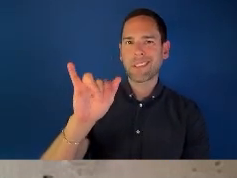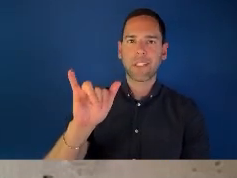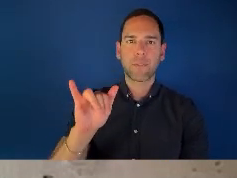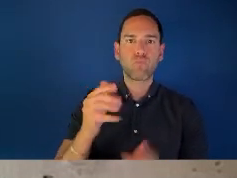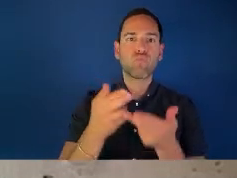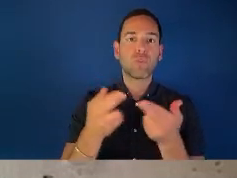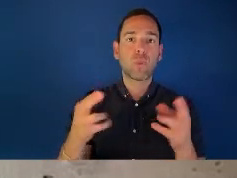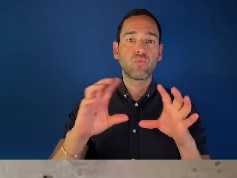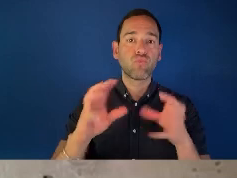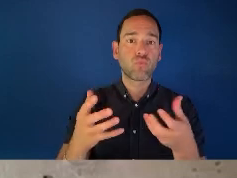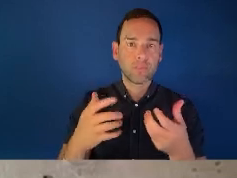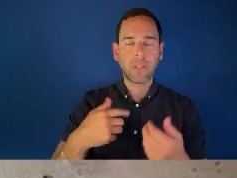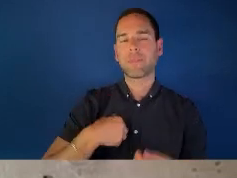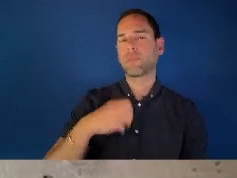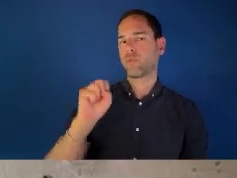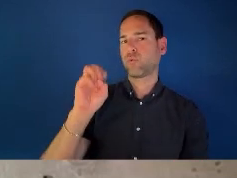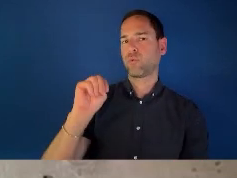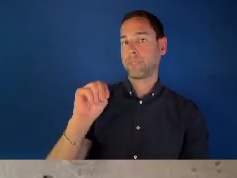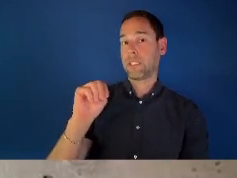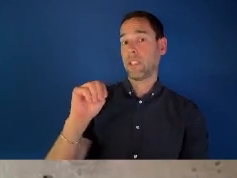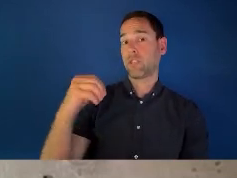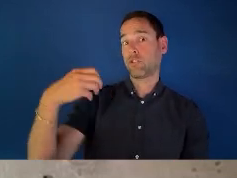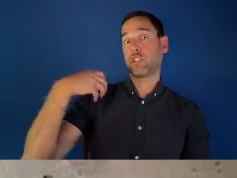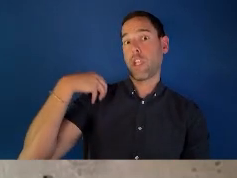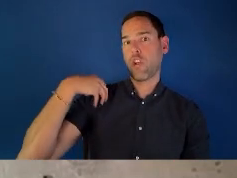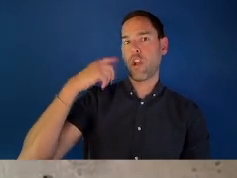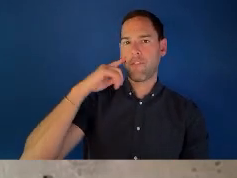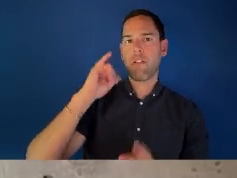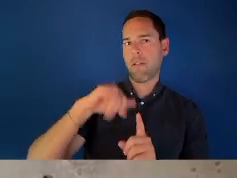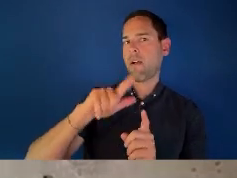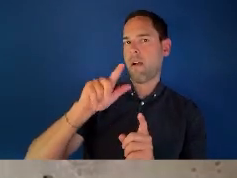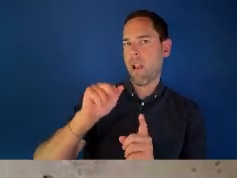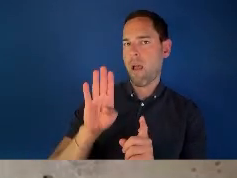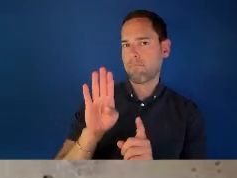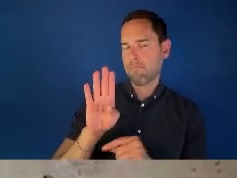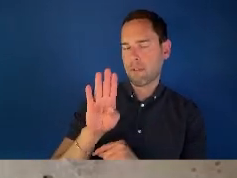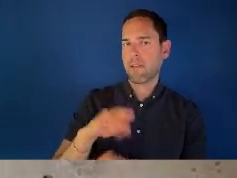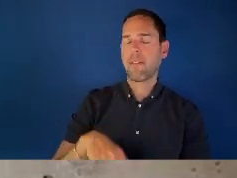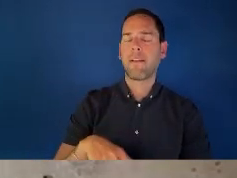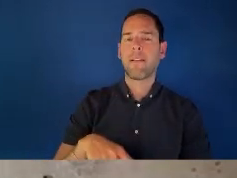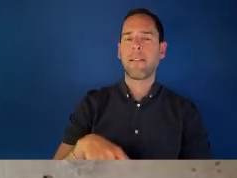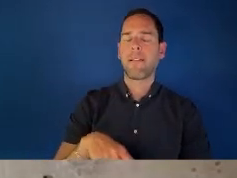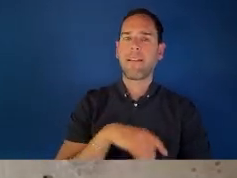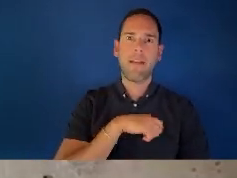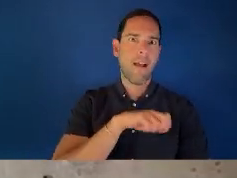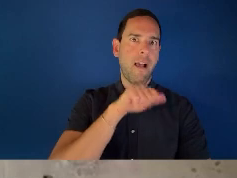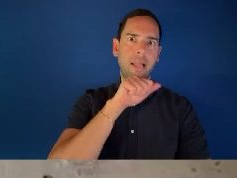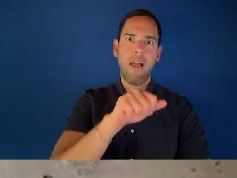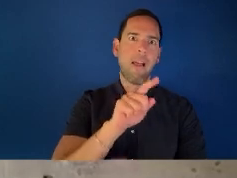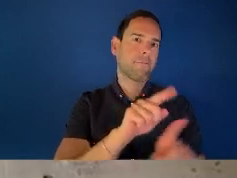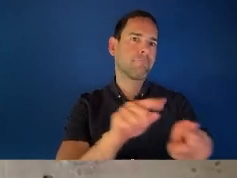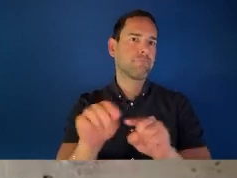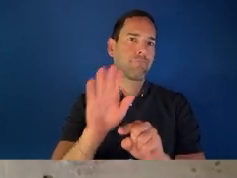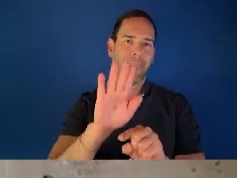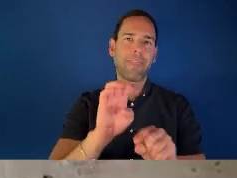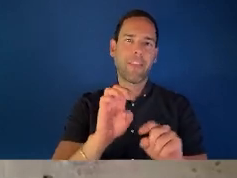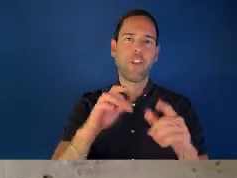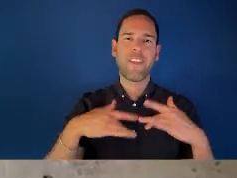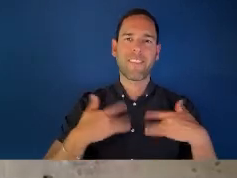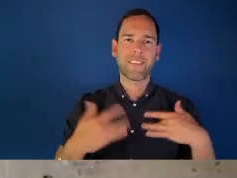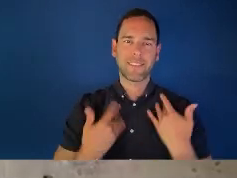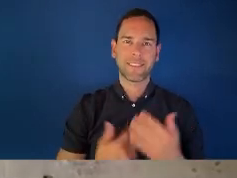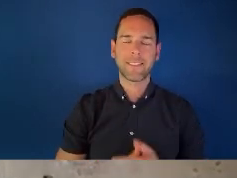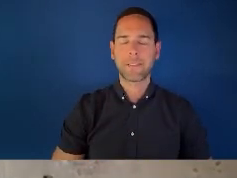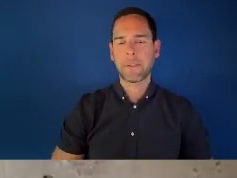outside of academics. I try to go to as many things as possible. So that often means that I'm very busy and